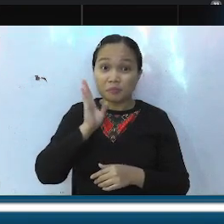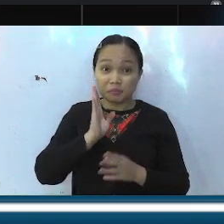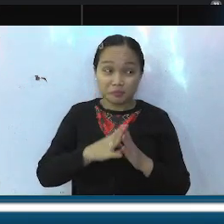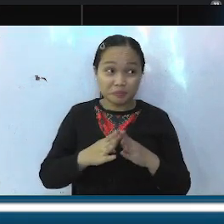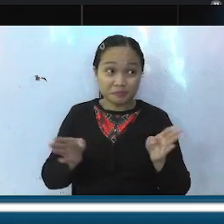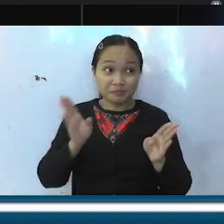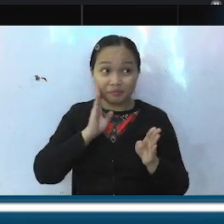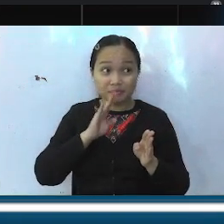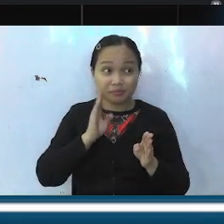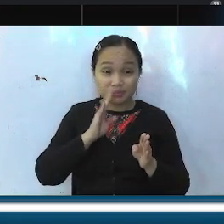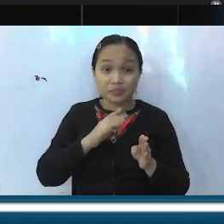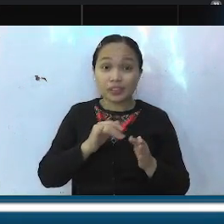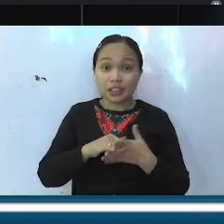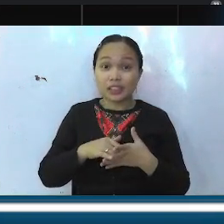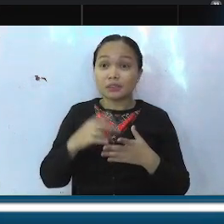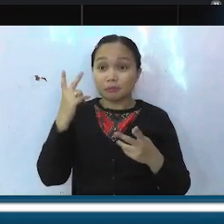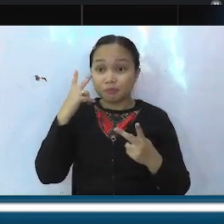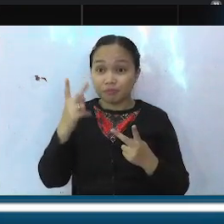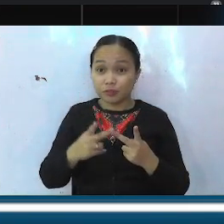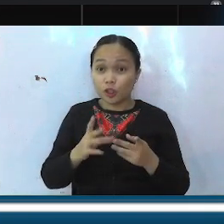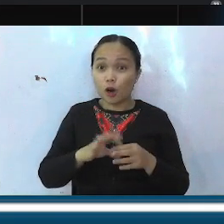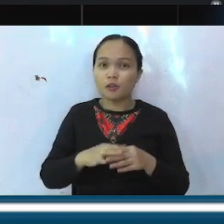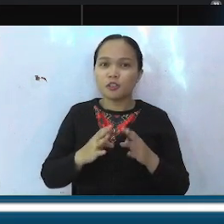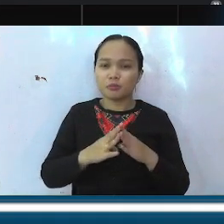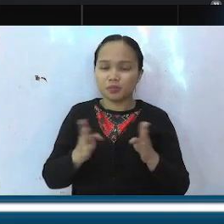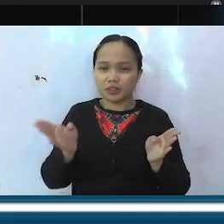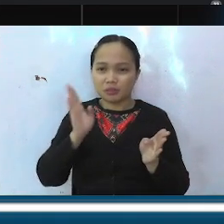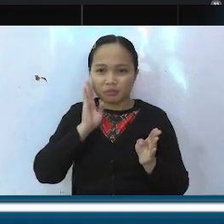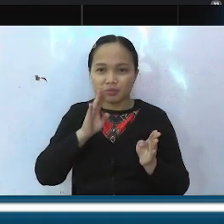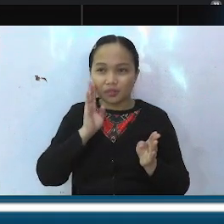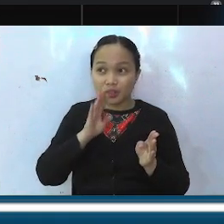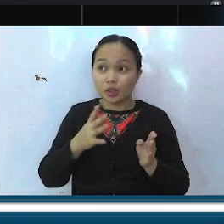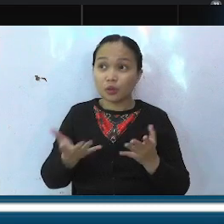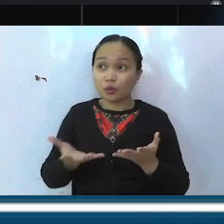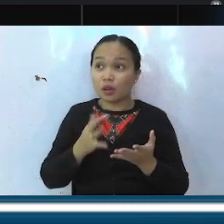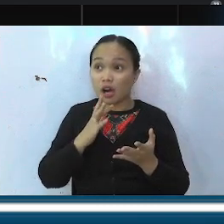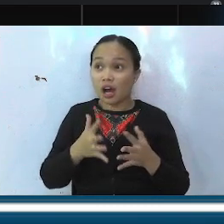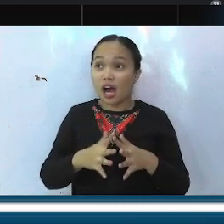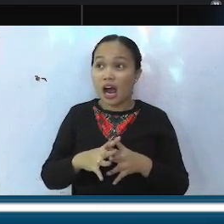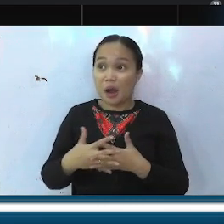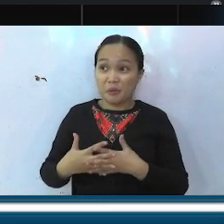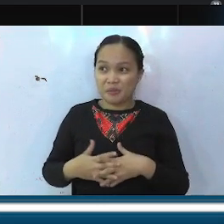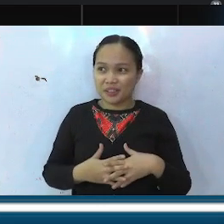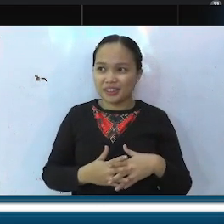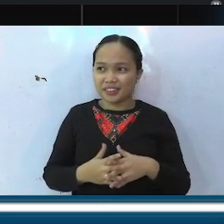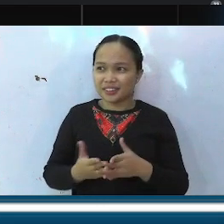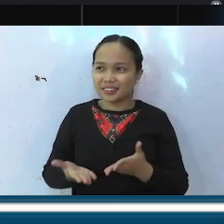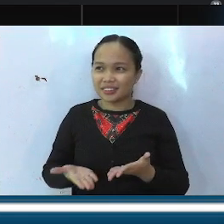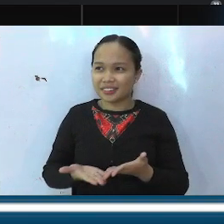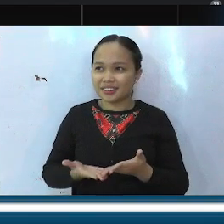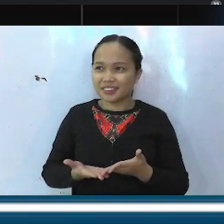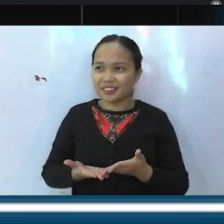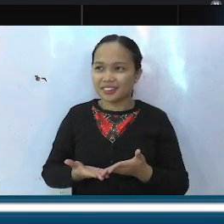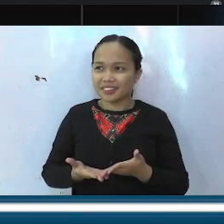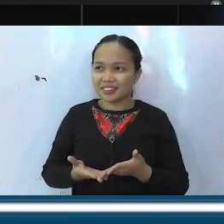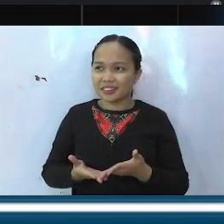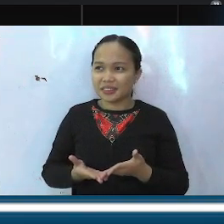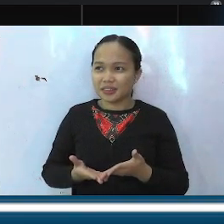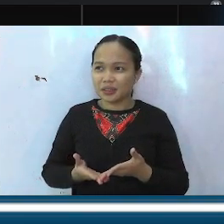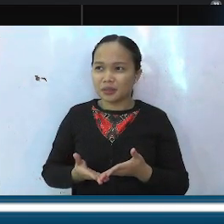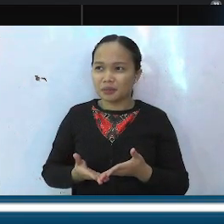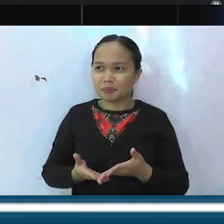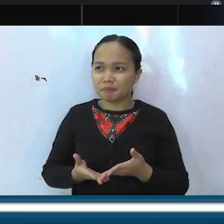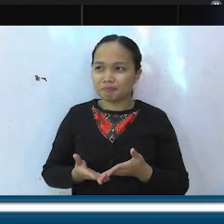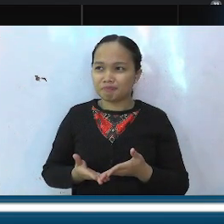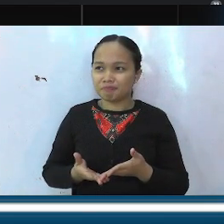Yeah. That's the purpose of Big Brothers. That's right. We're the American bullies. Come on. Amen. Yeah.